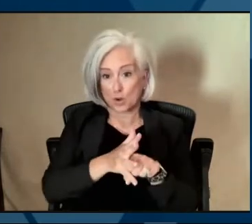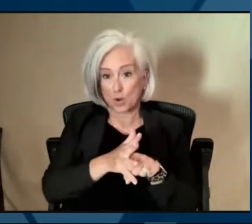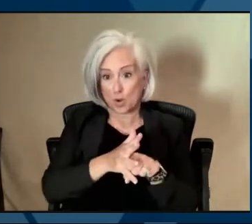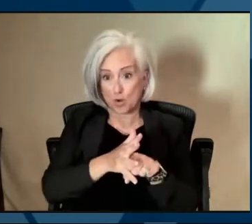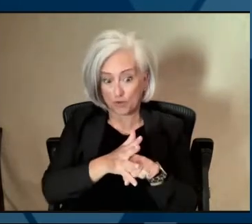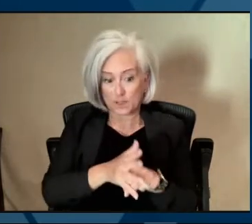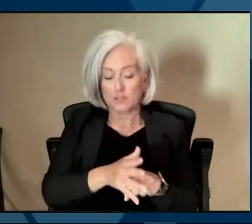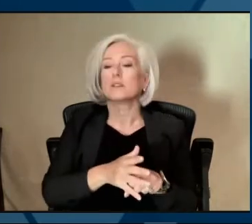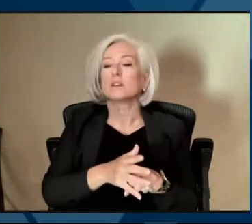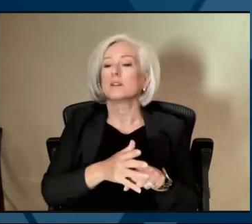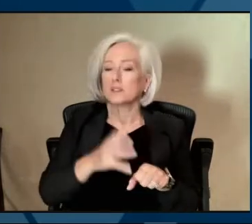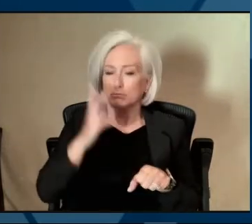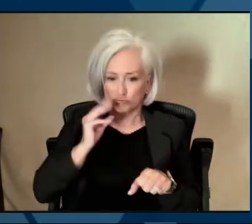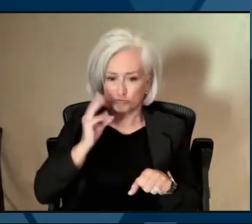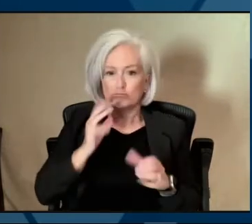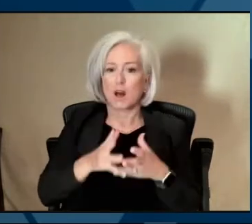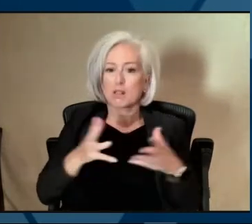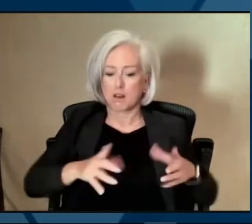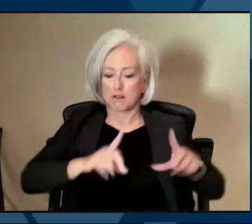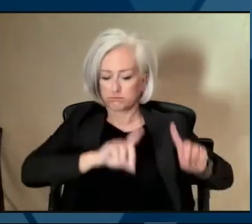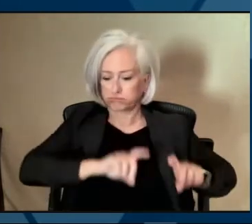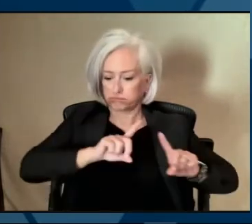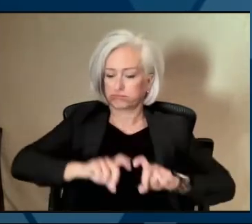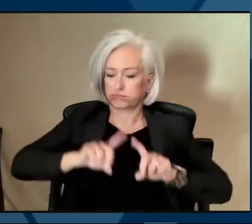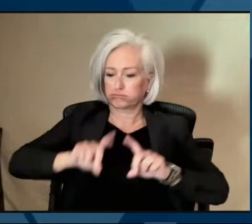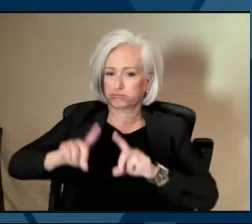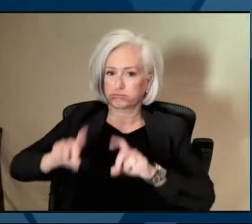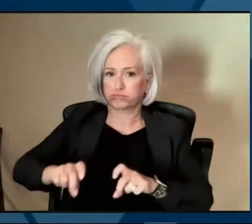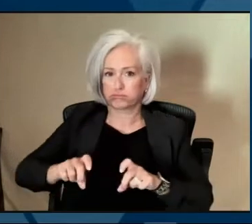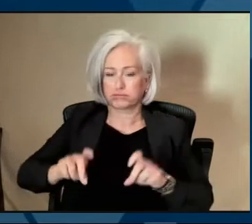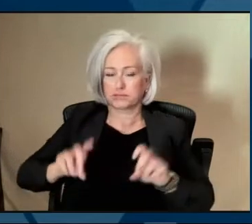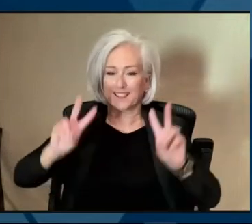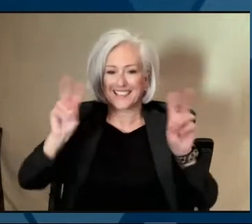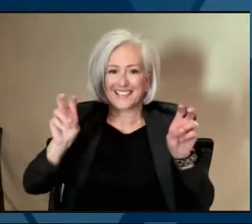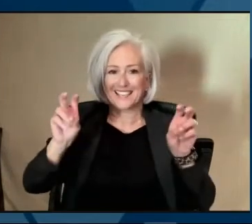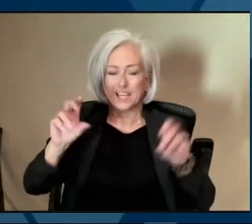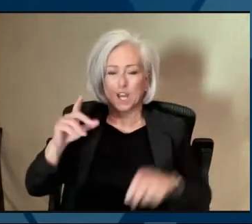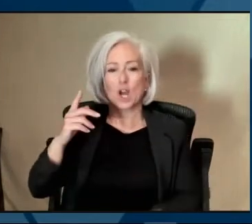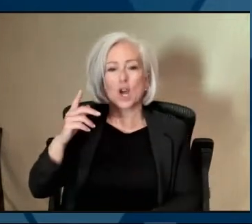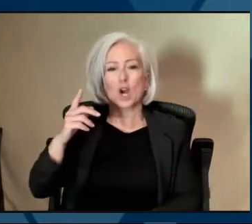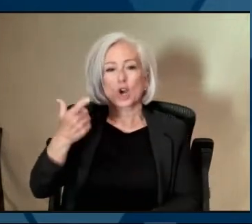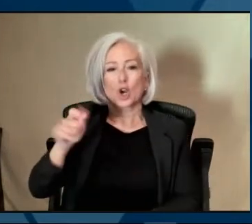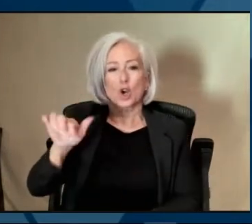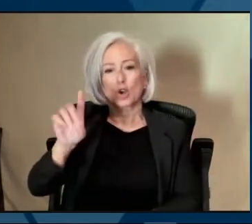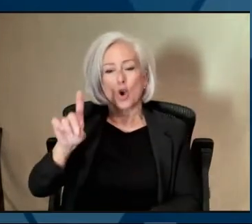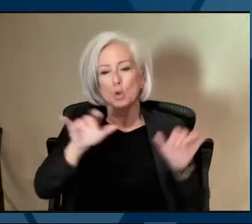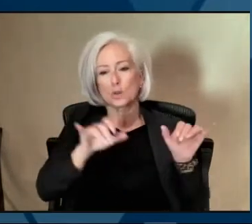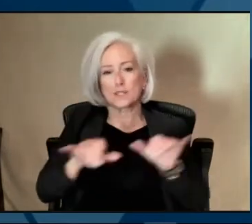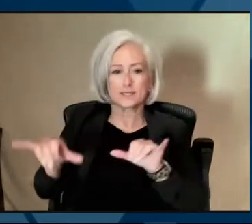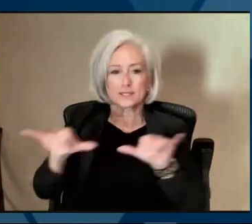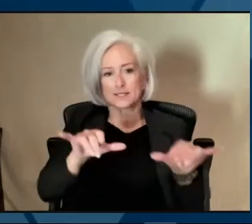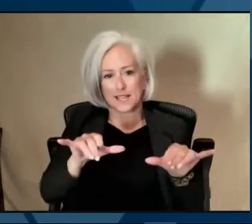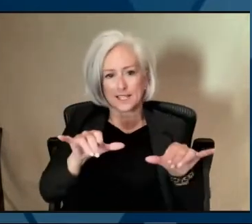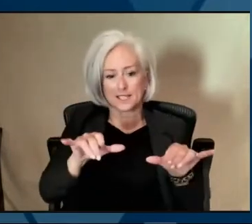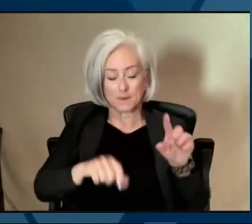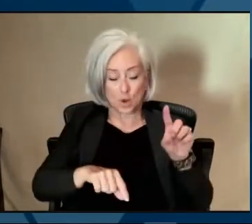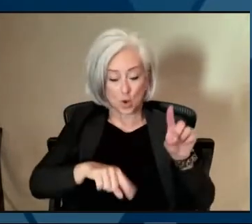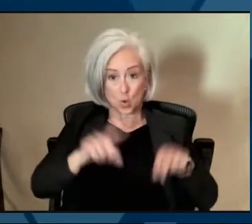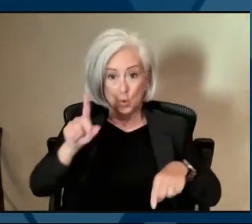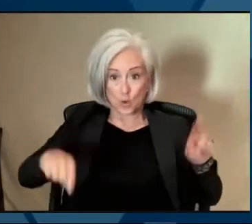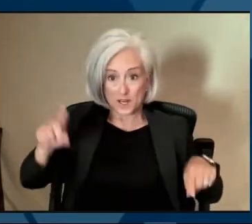trials. We describe these as the gold standard. These are randomized, double-blind,